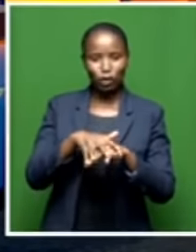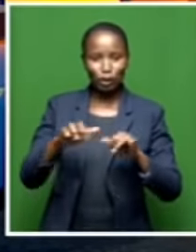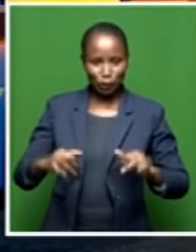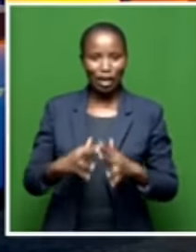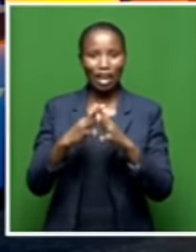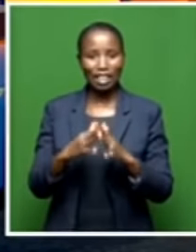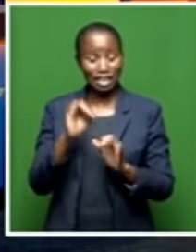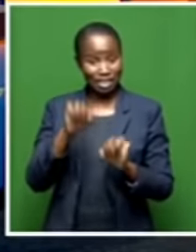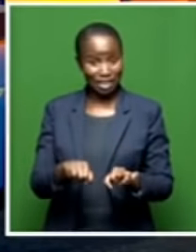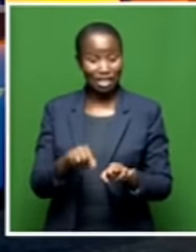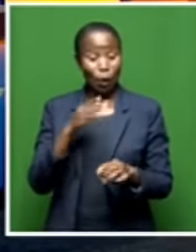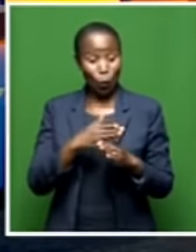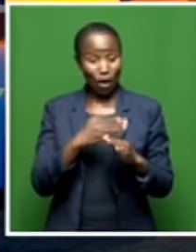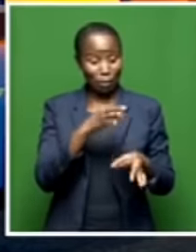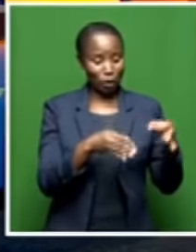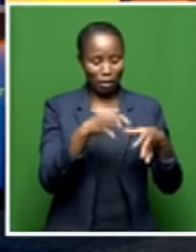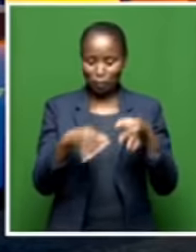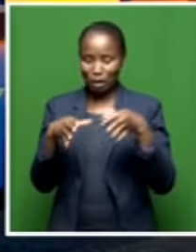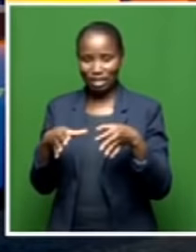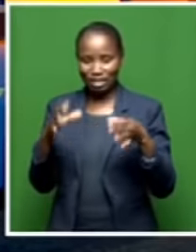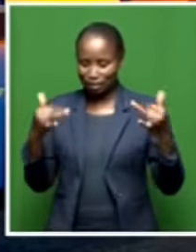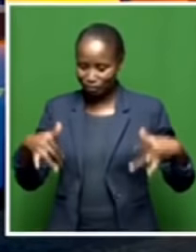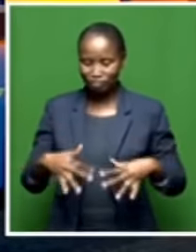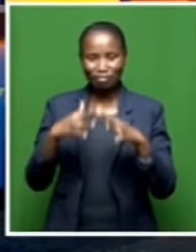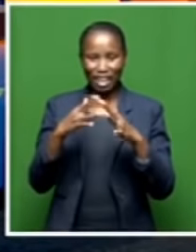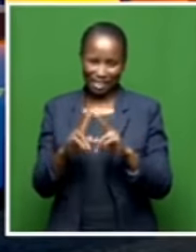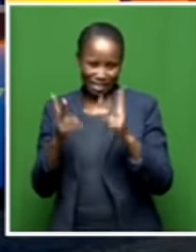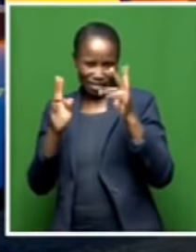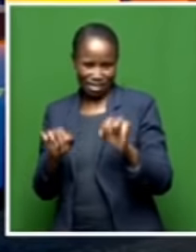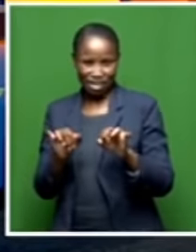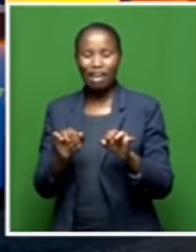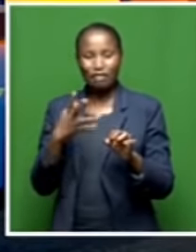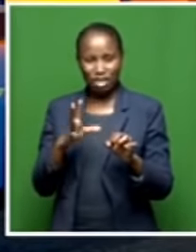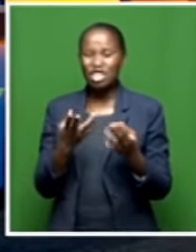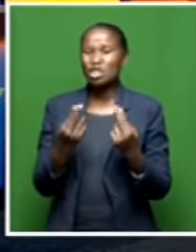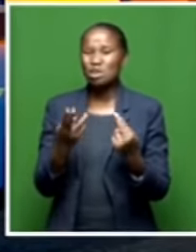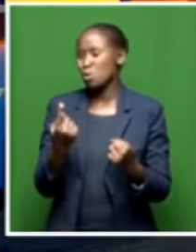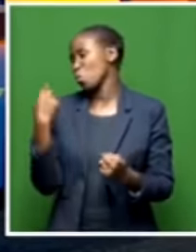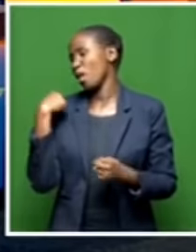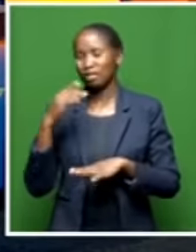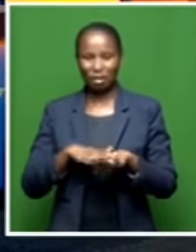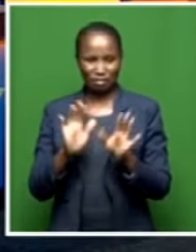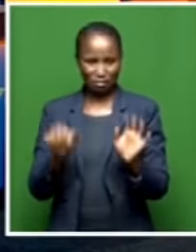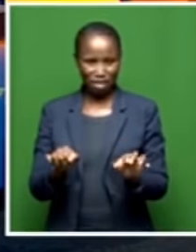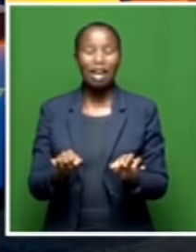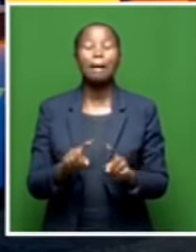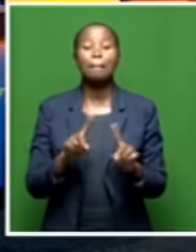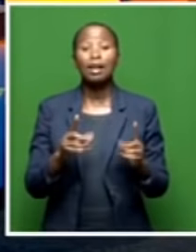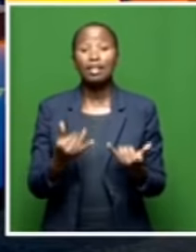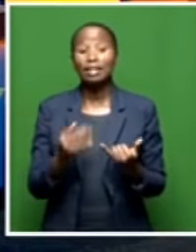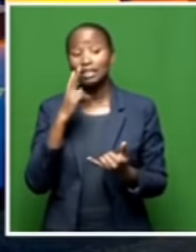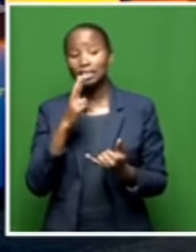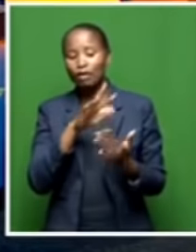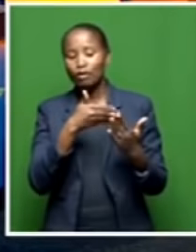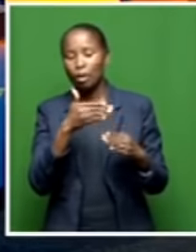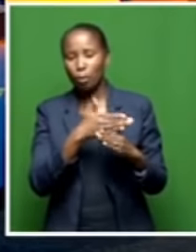being introduced in previous elections. But just from a framework, what would make a good coalition